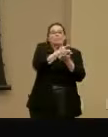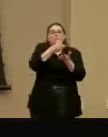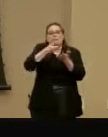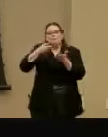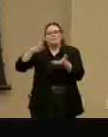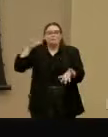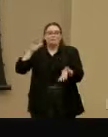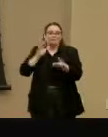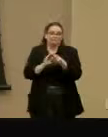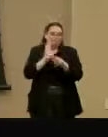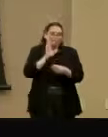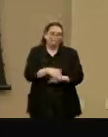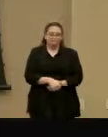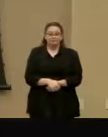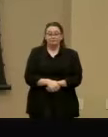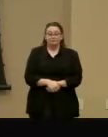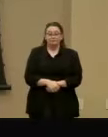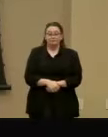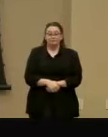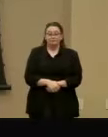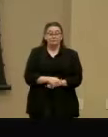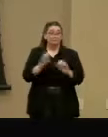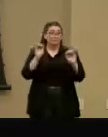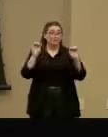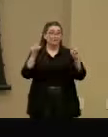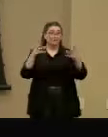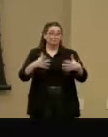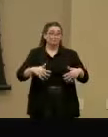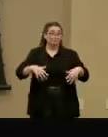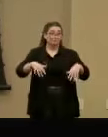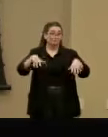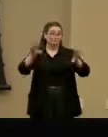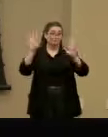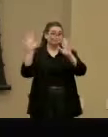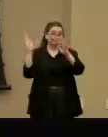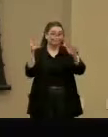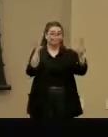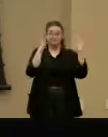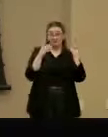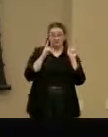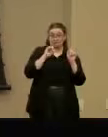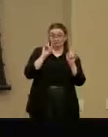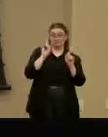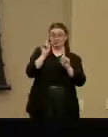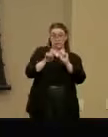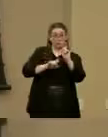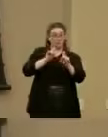visits. All right, that is it. Can I answer some questions?